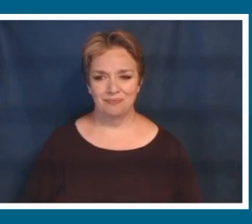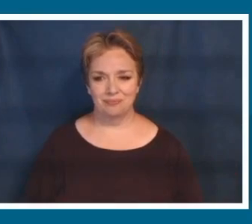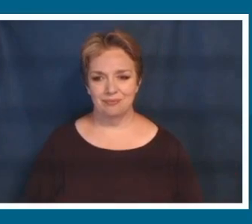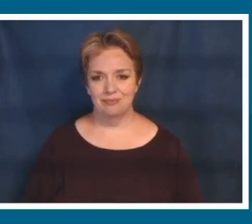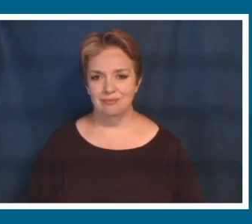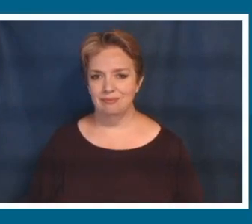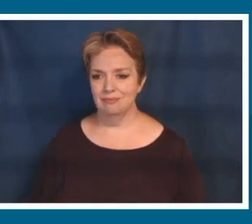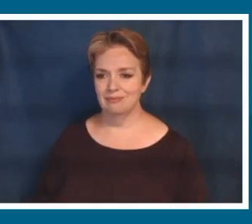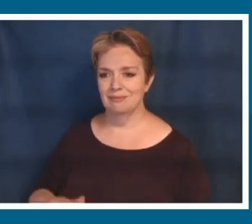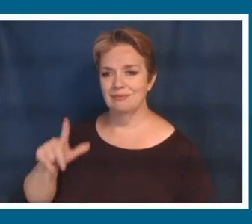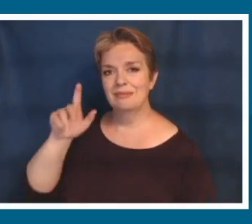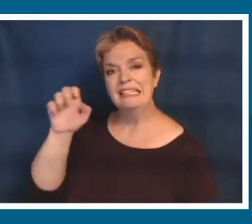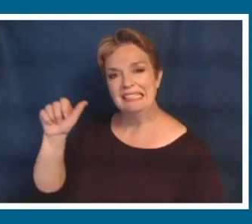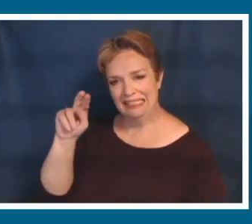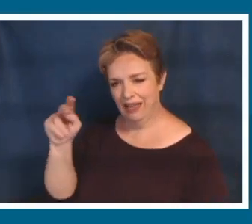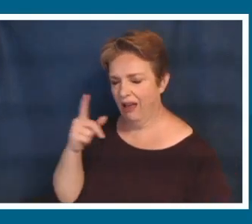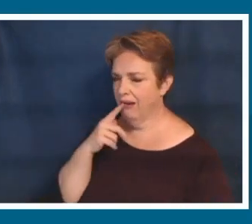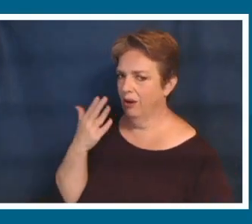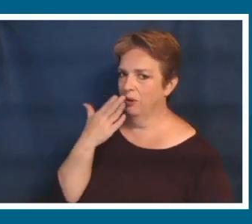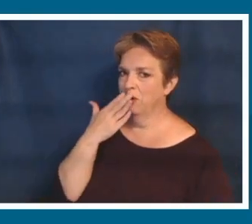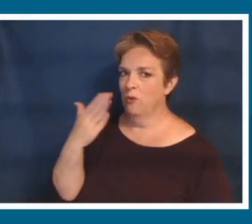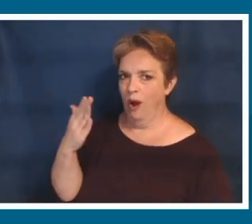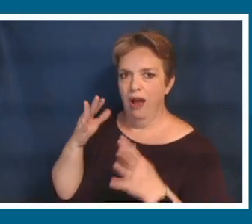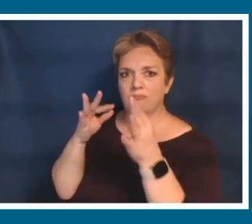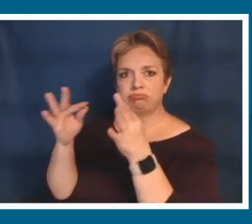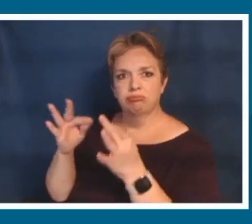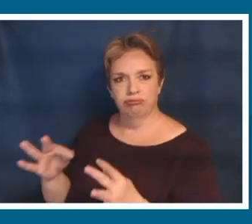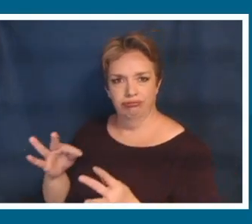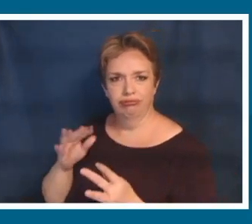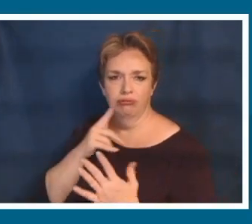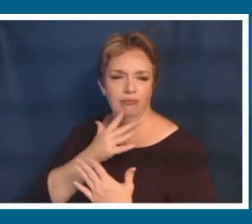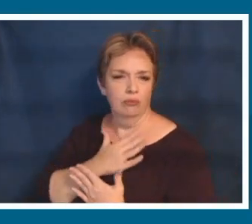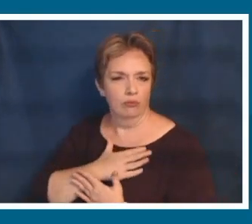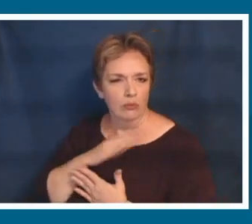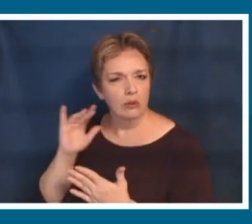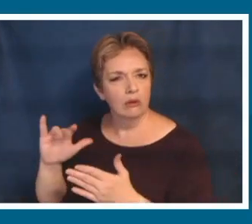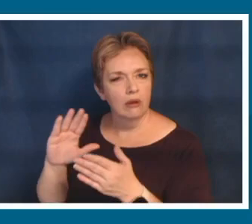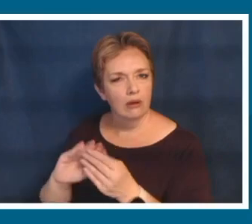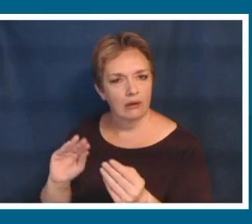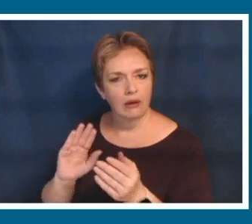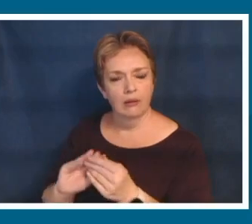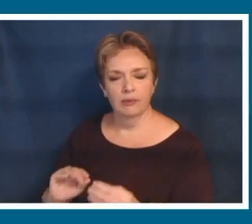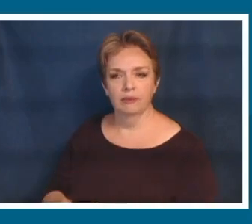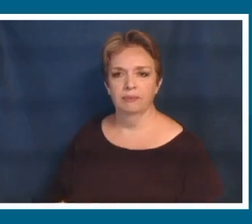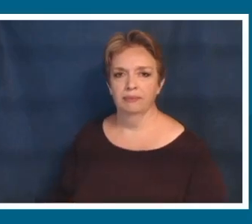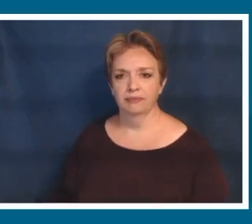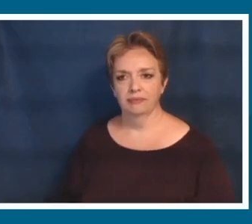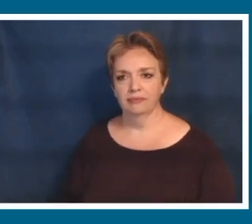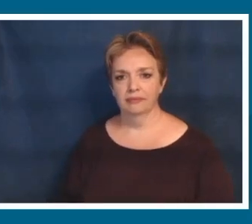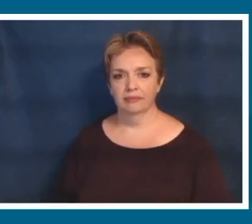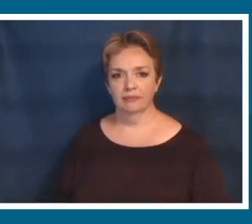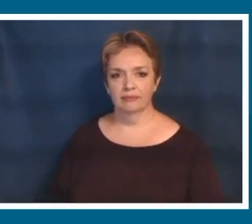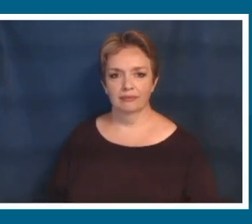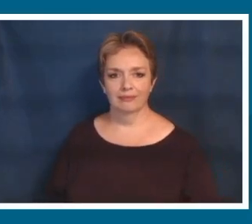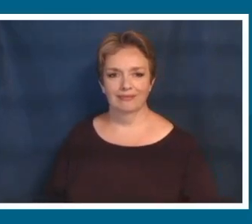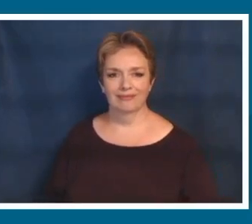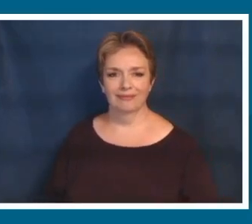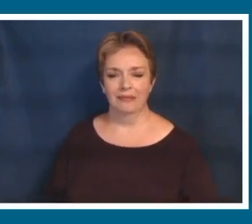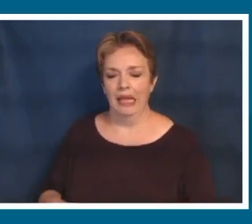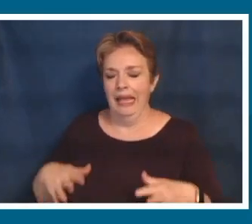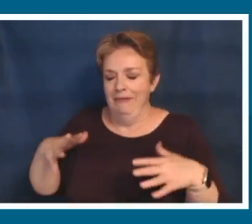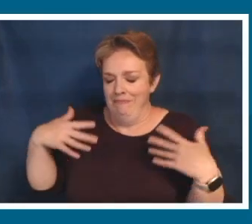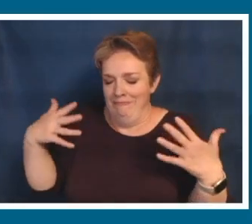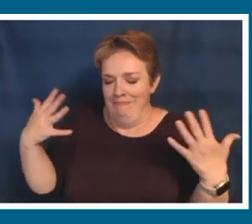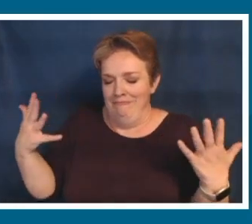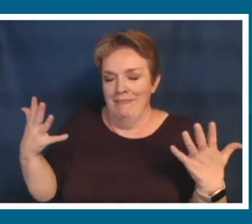said. I appreciate what you're saying about how materials in a variety of media,